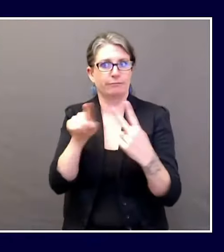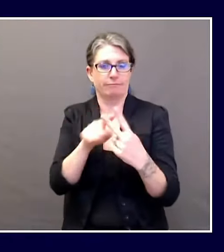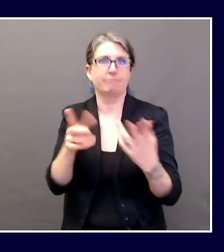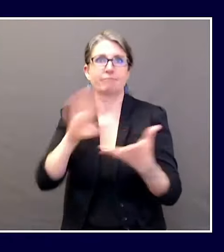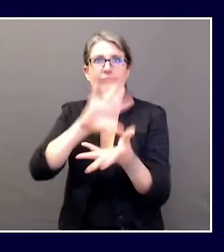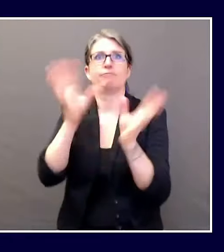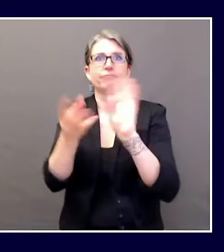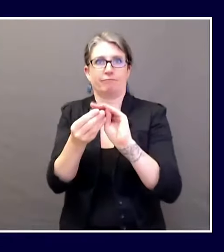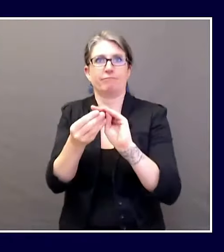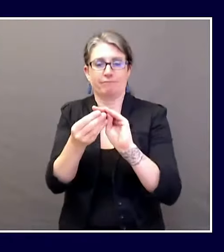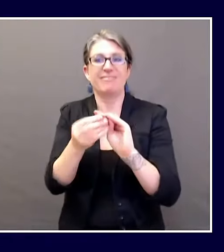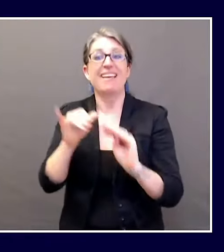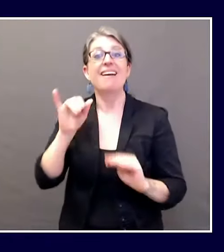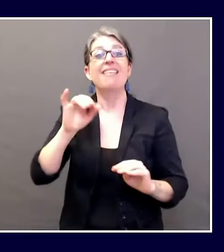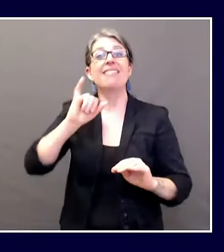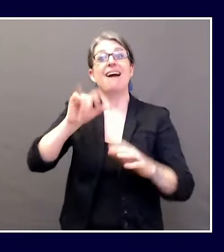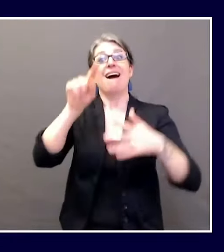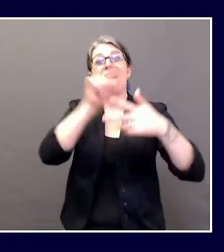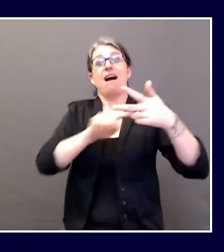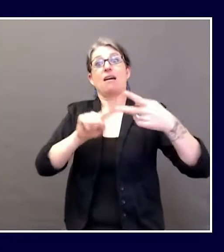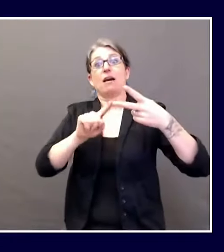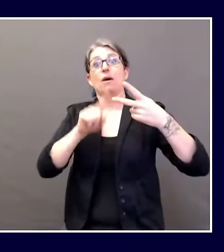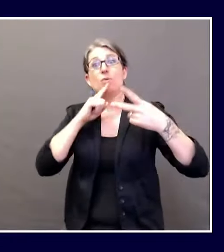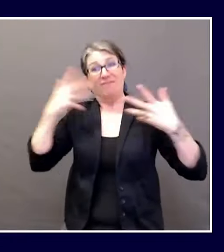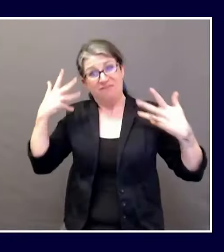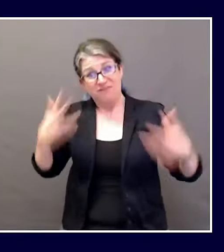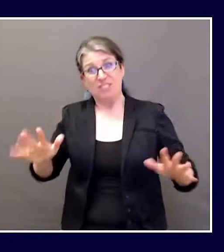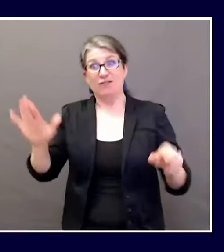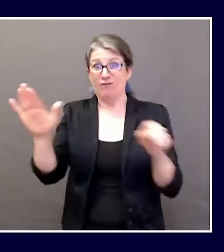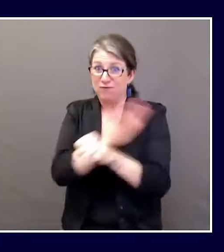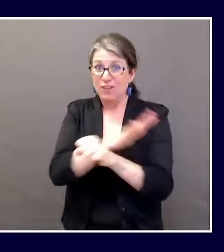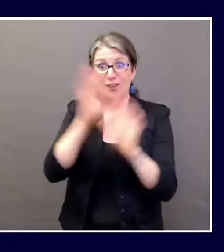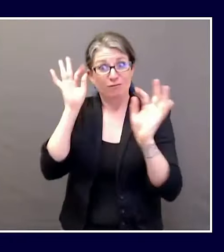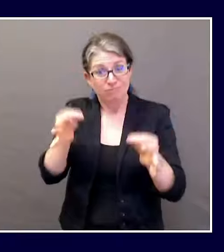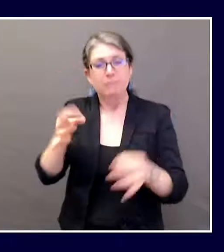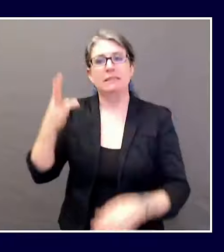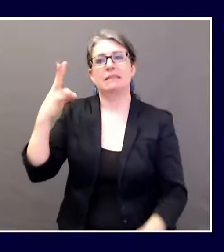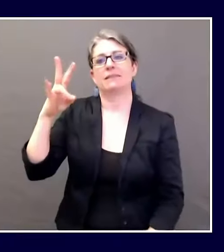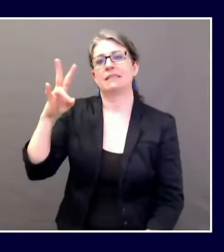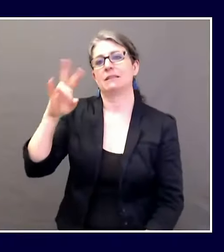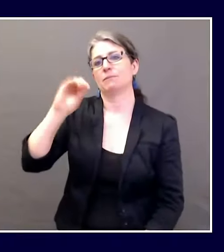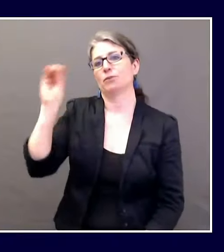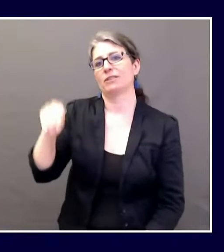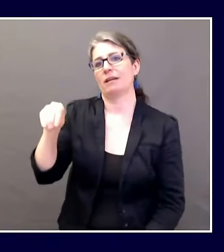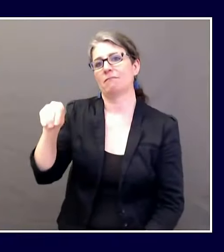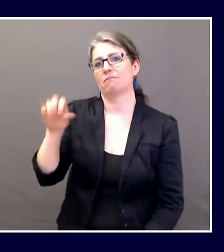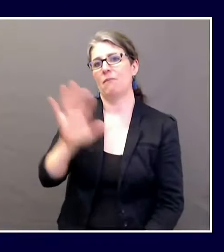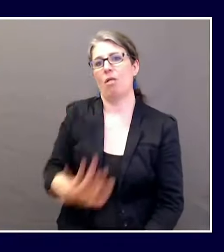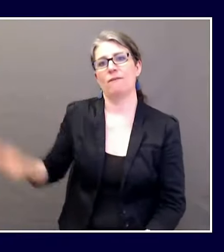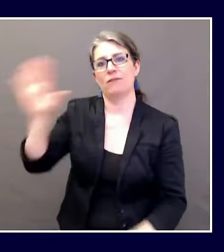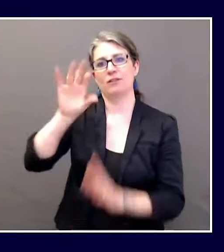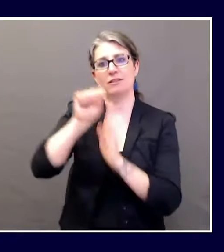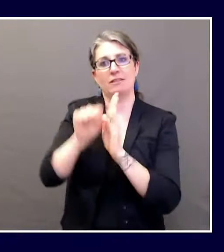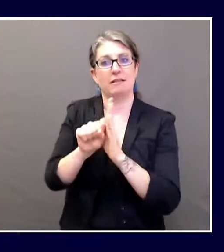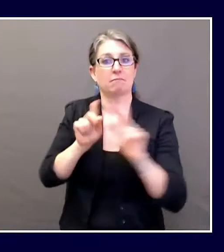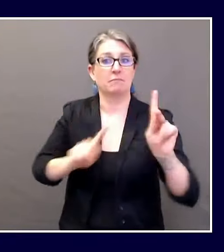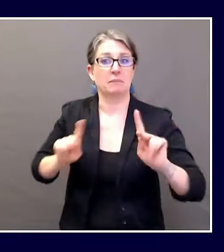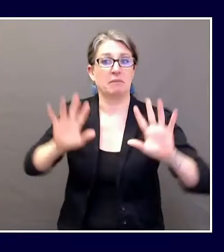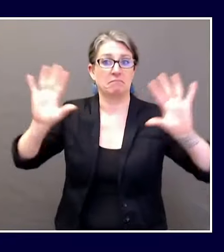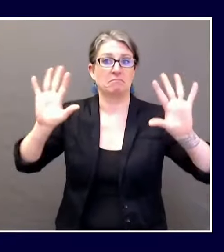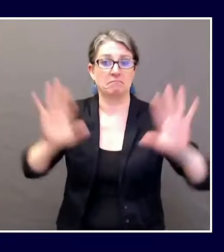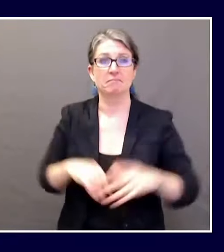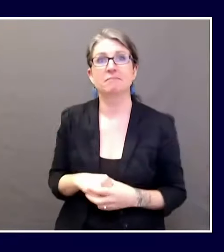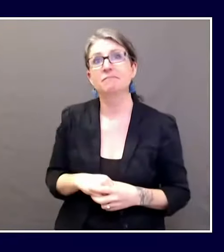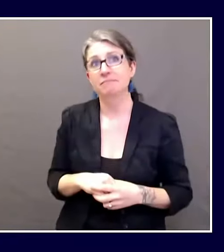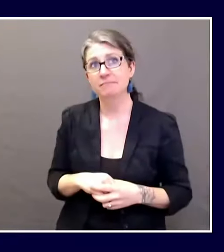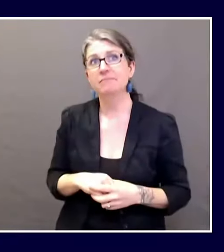have received their final doses of COVID-19 vaccine. And among those who are in our currently